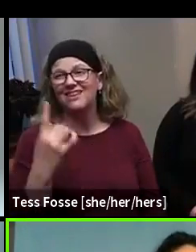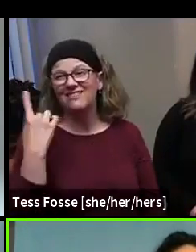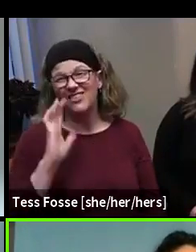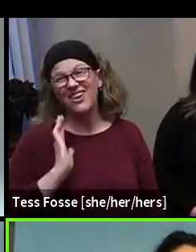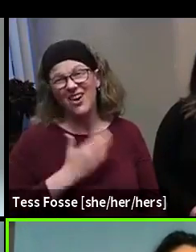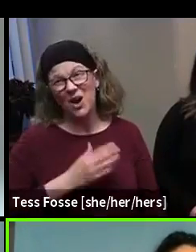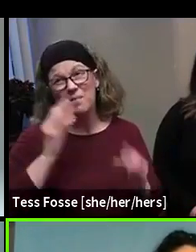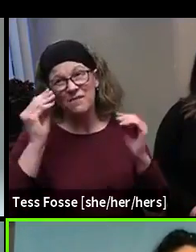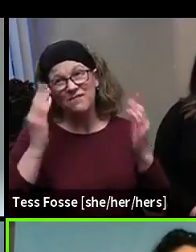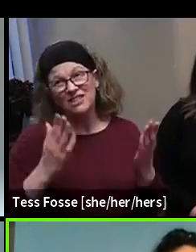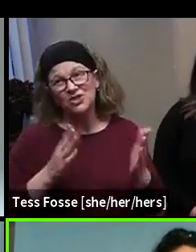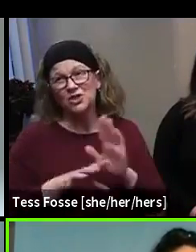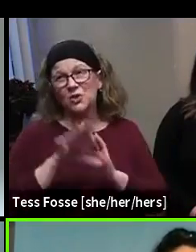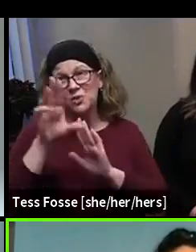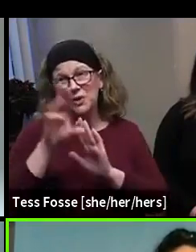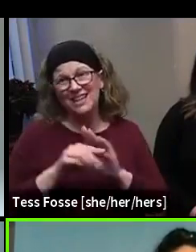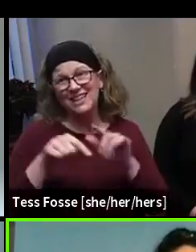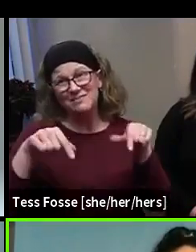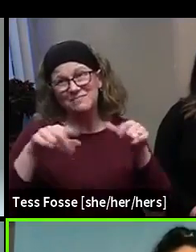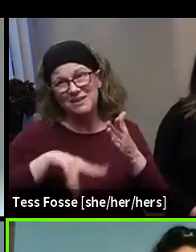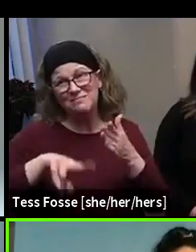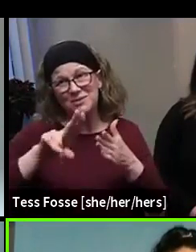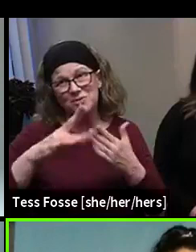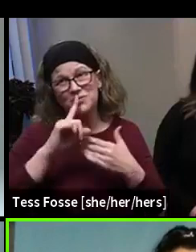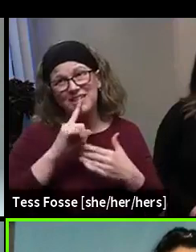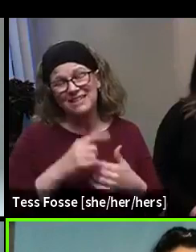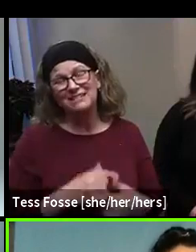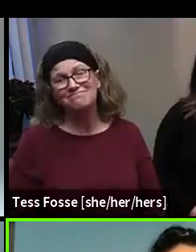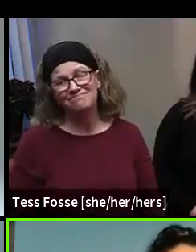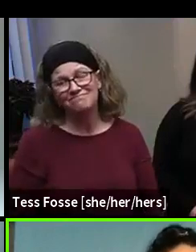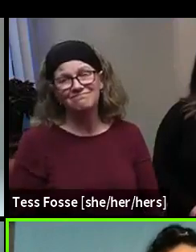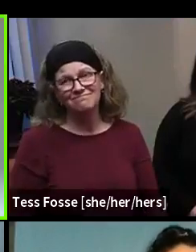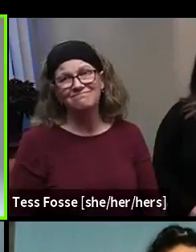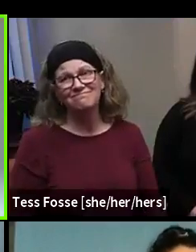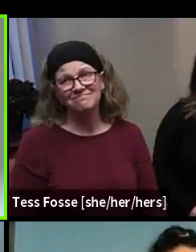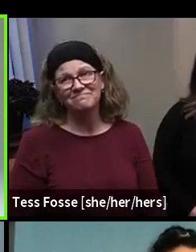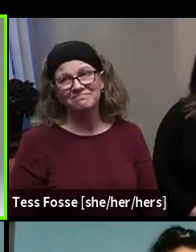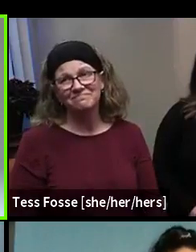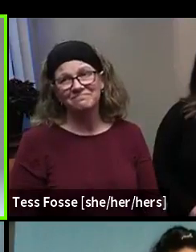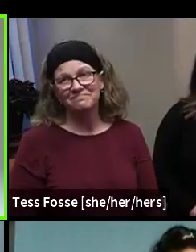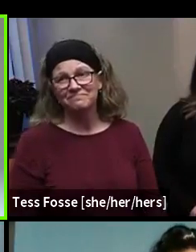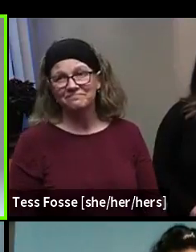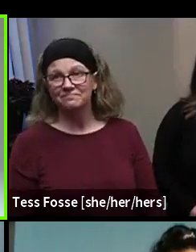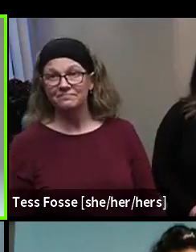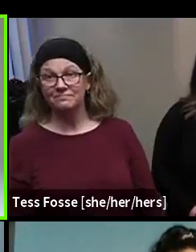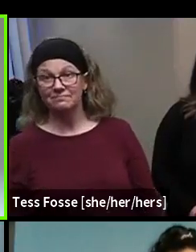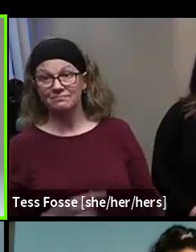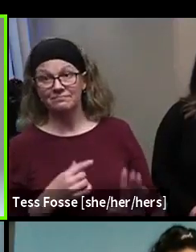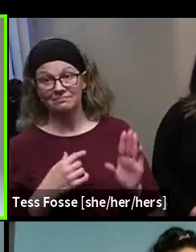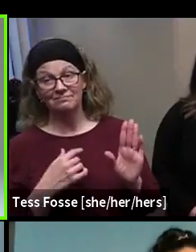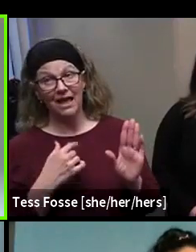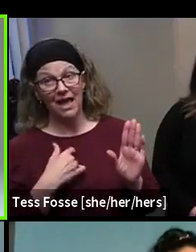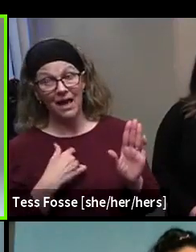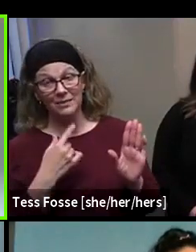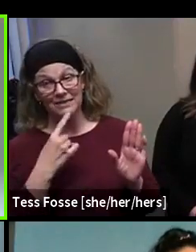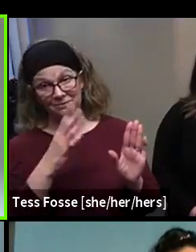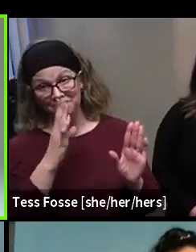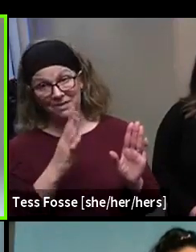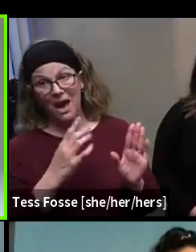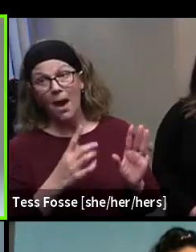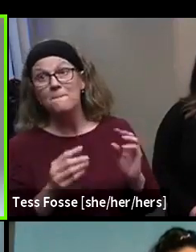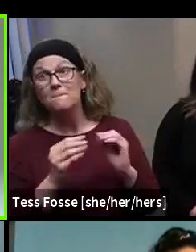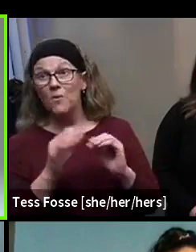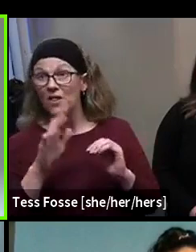professors and the curriculum that they had for us, really. Mm-hmm. And I will attest to this, that I've done more than one of